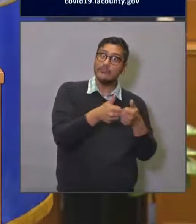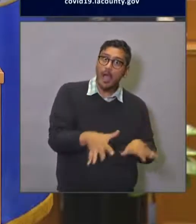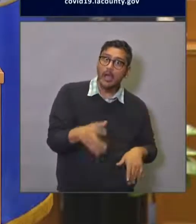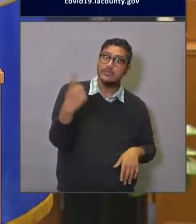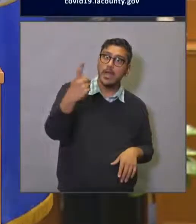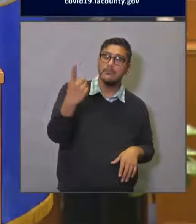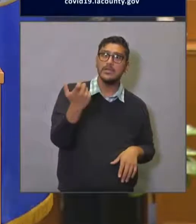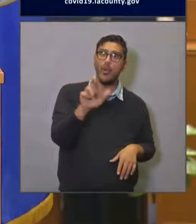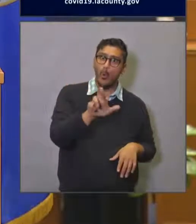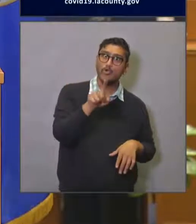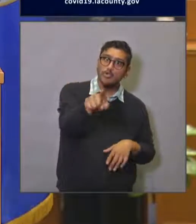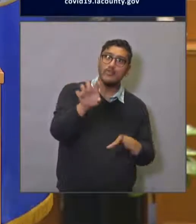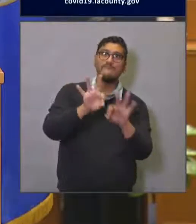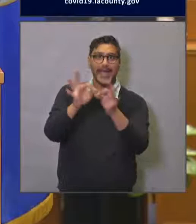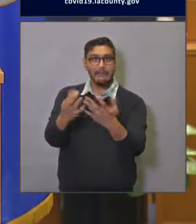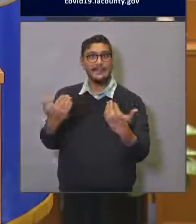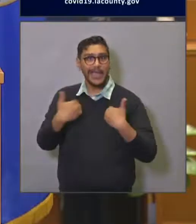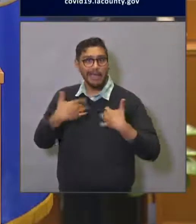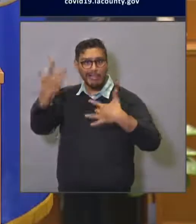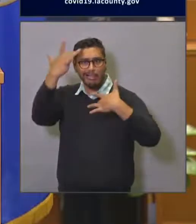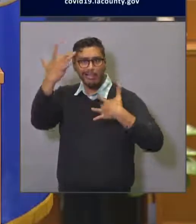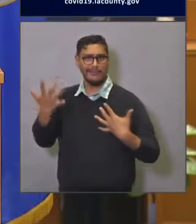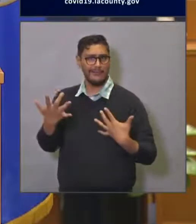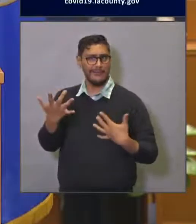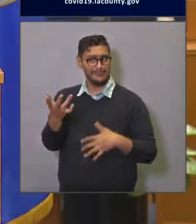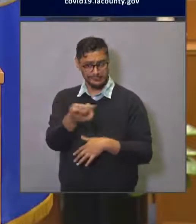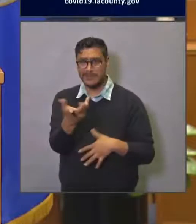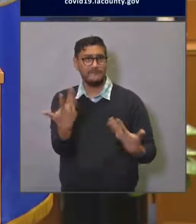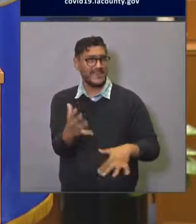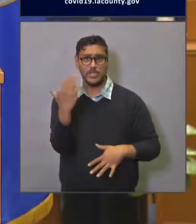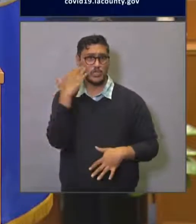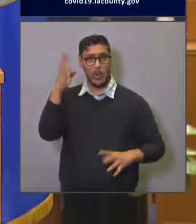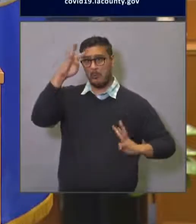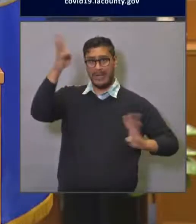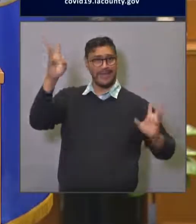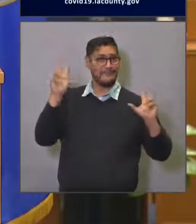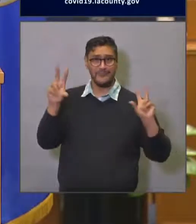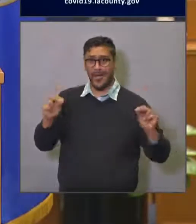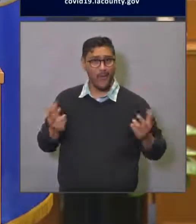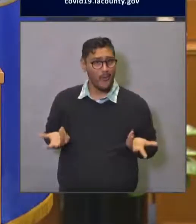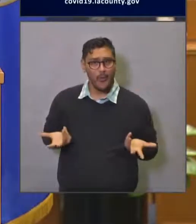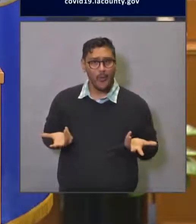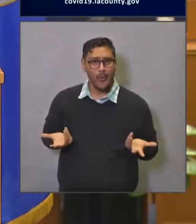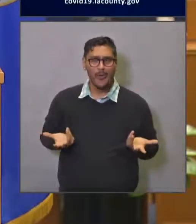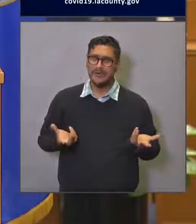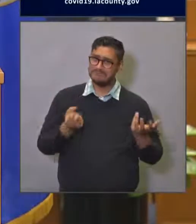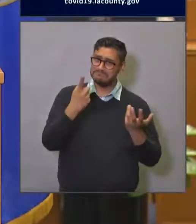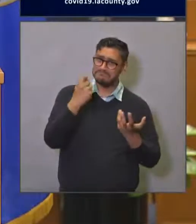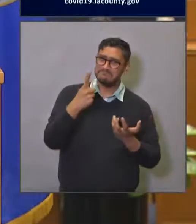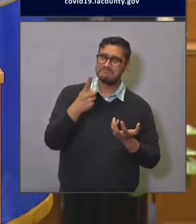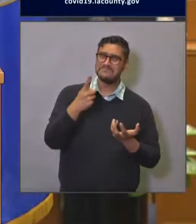somebody, you know that we're not making up anything here, and that there's been a tremendous burden in some of our